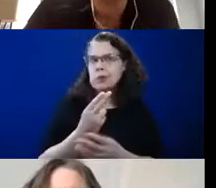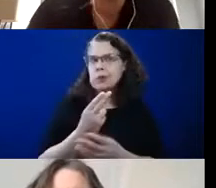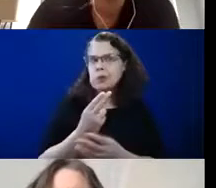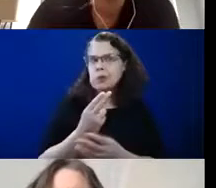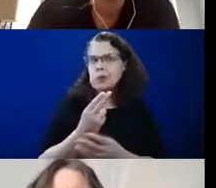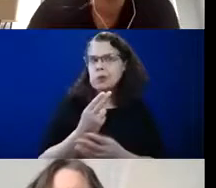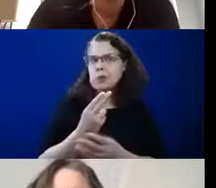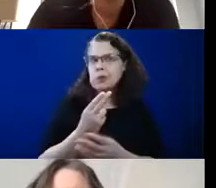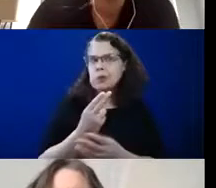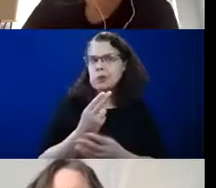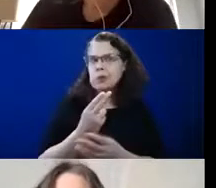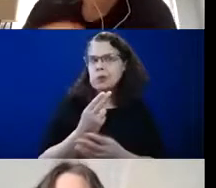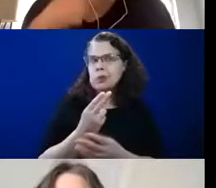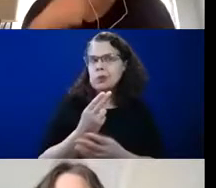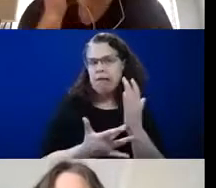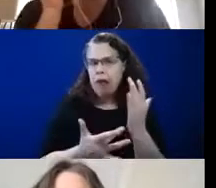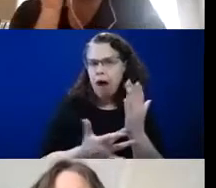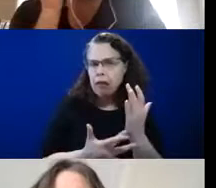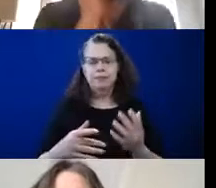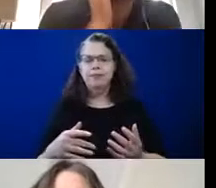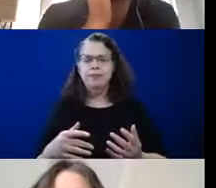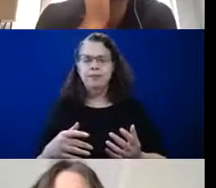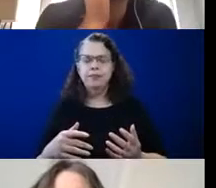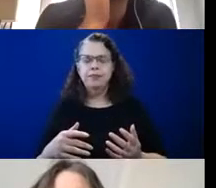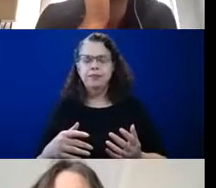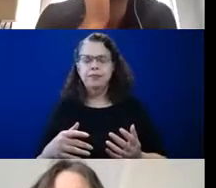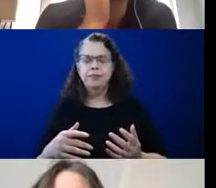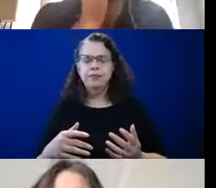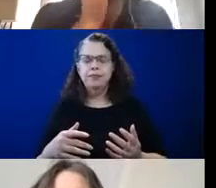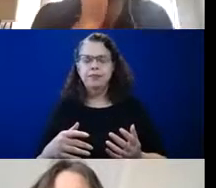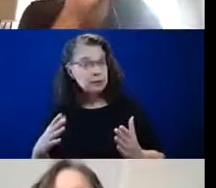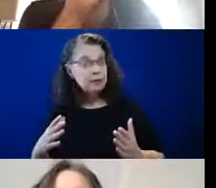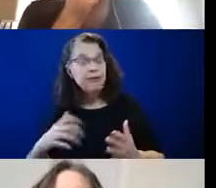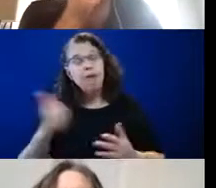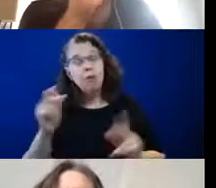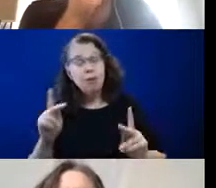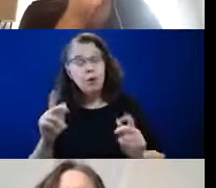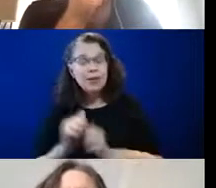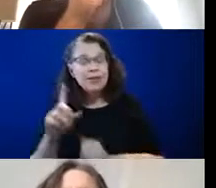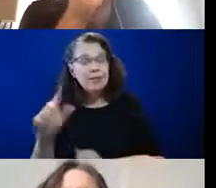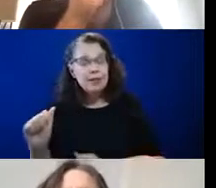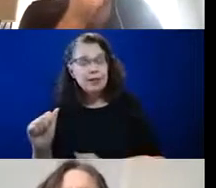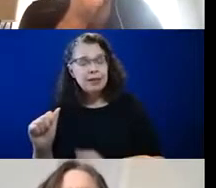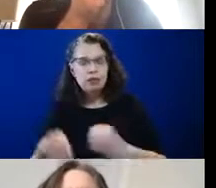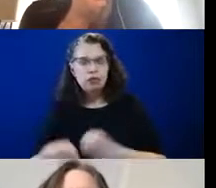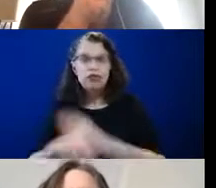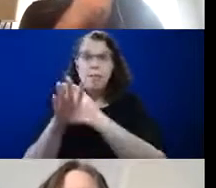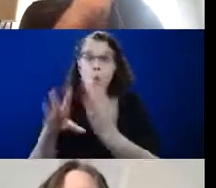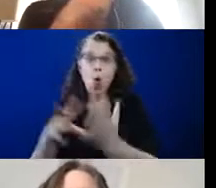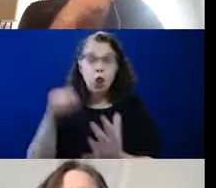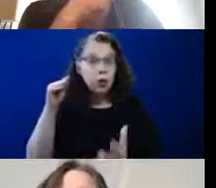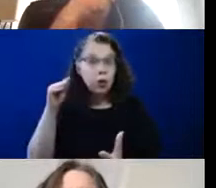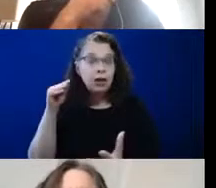technology. So while for some students, right, or people with disabilities, remote